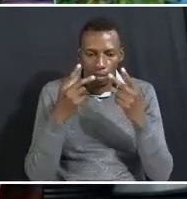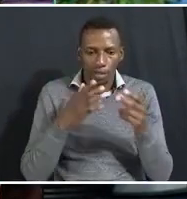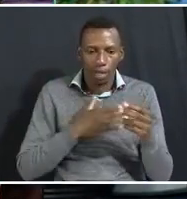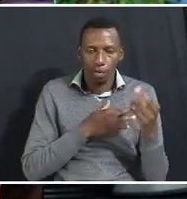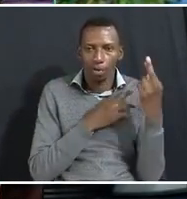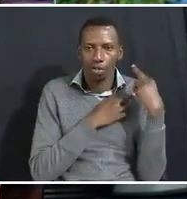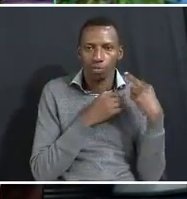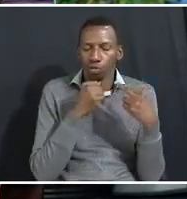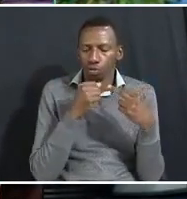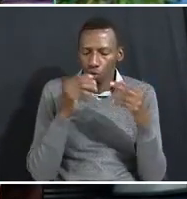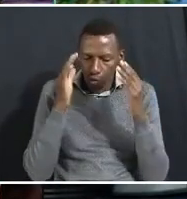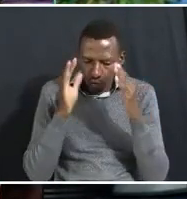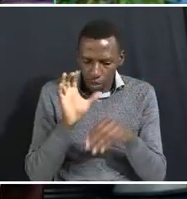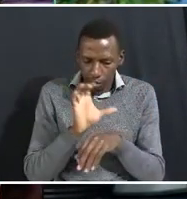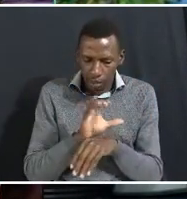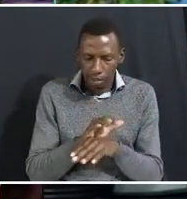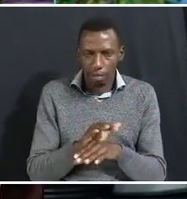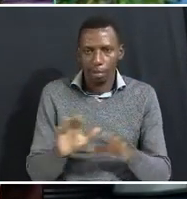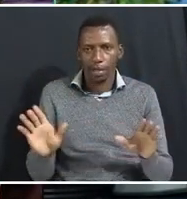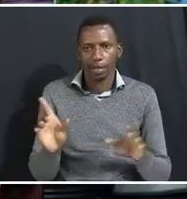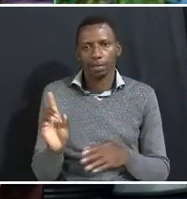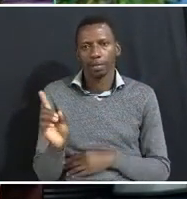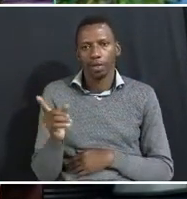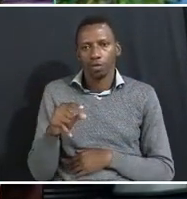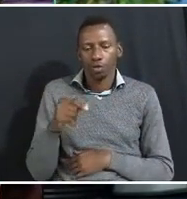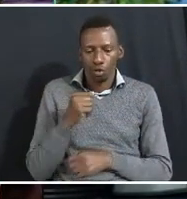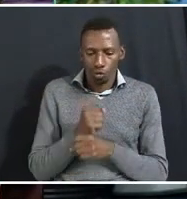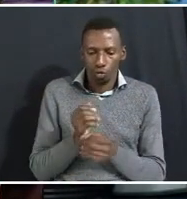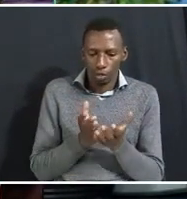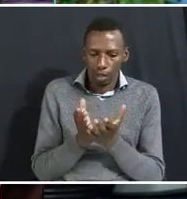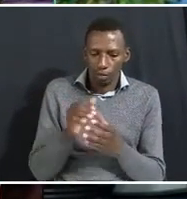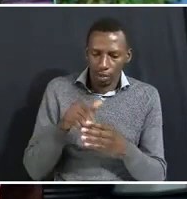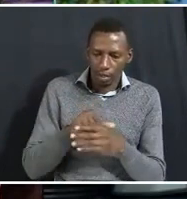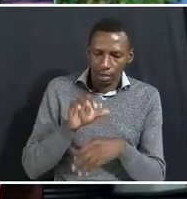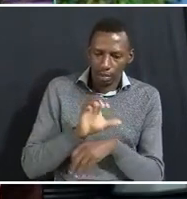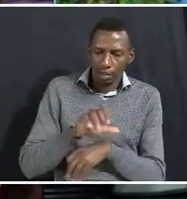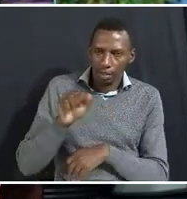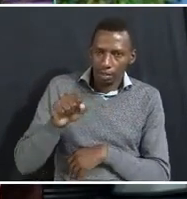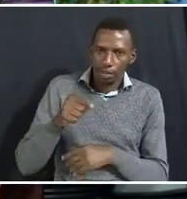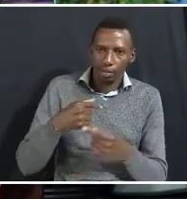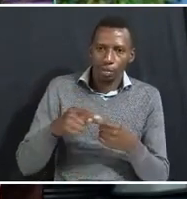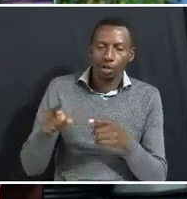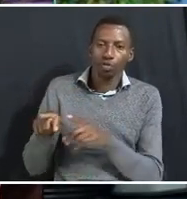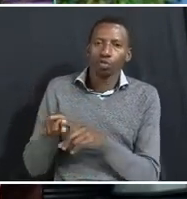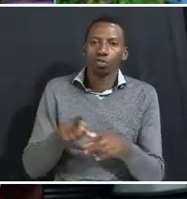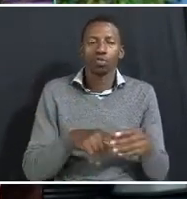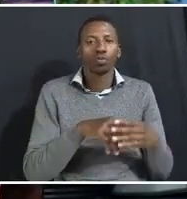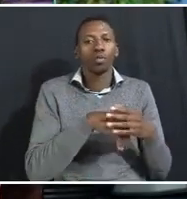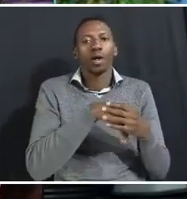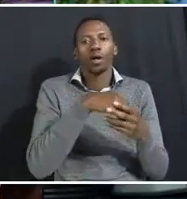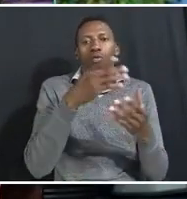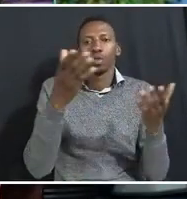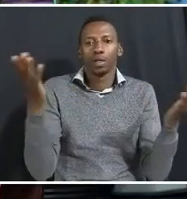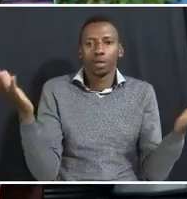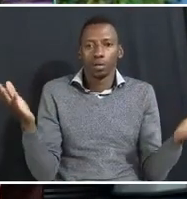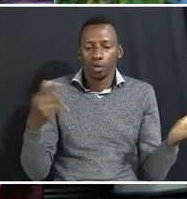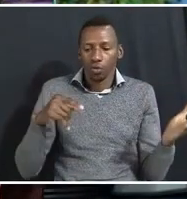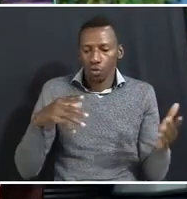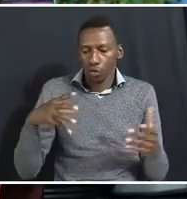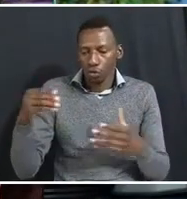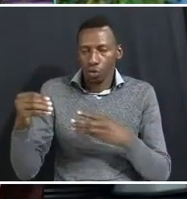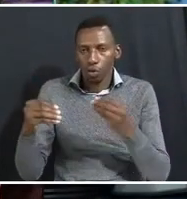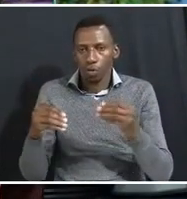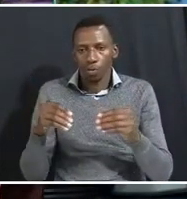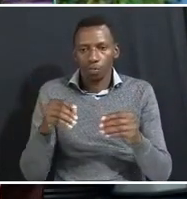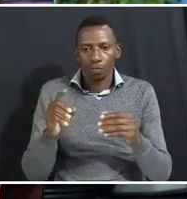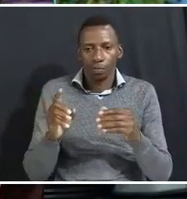not only within the church. We do our service within the church, but we also do outreach. We go and minister to the needs